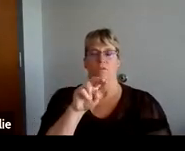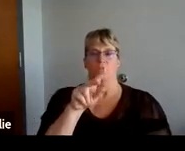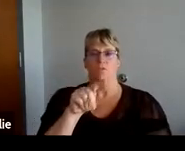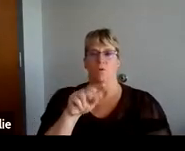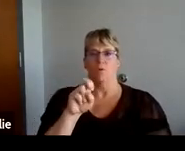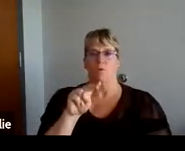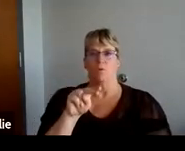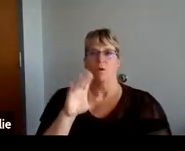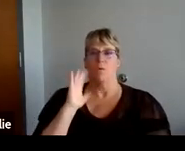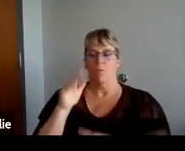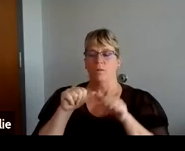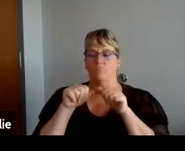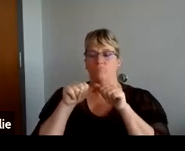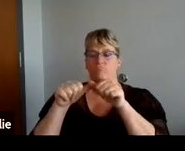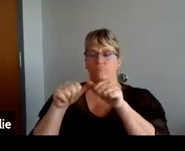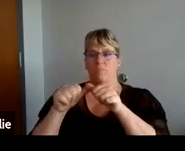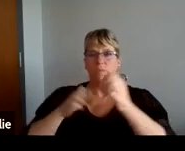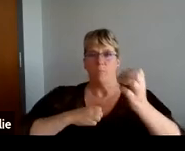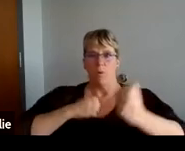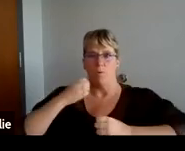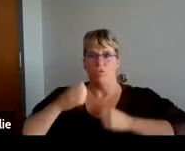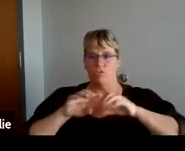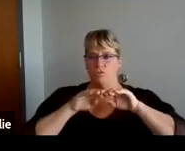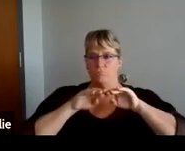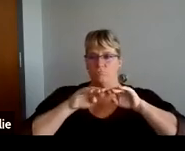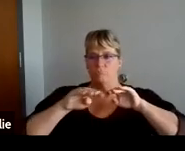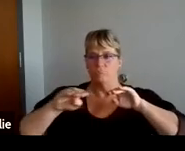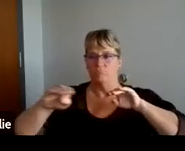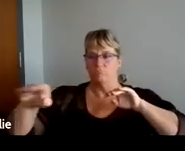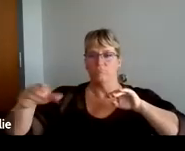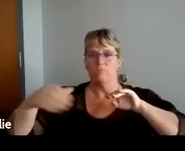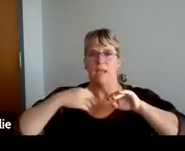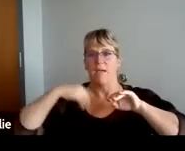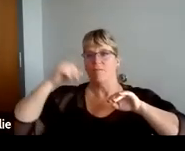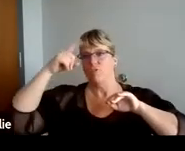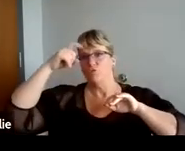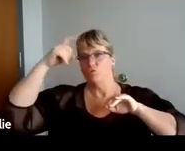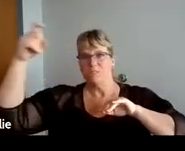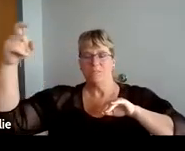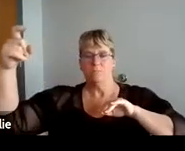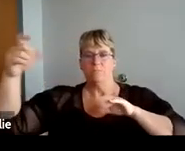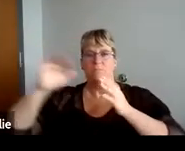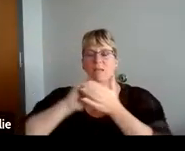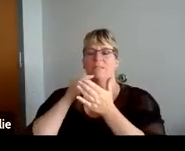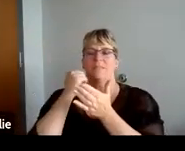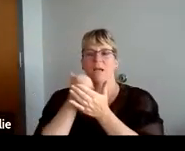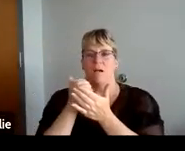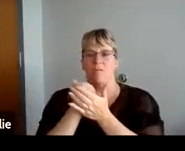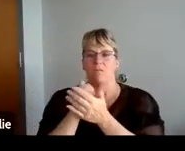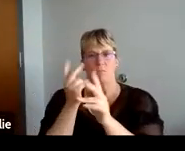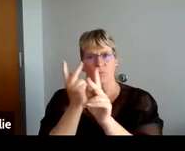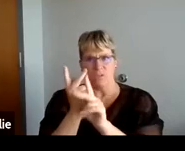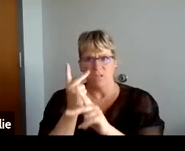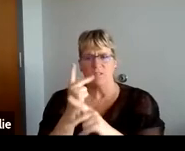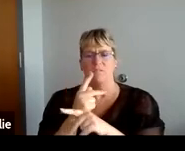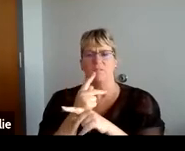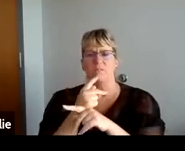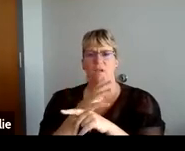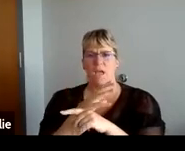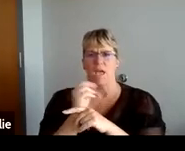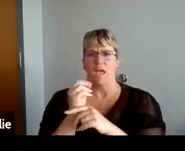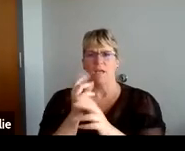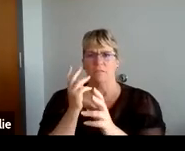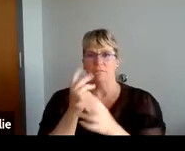stabilize emotions. It will help us be able to reach a dream state that is helpful and productive and